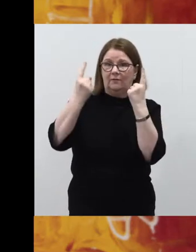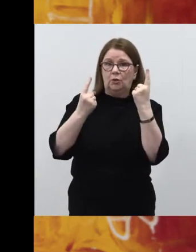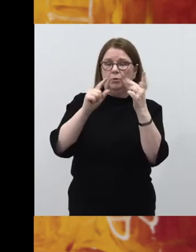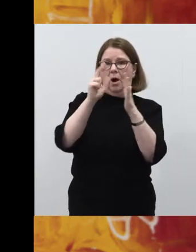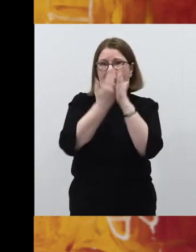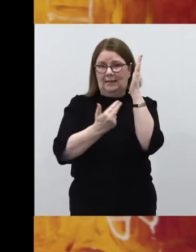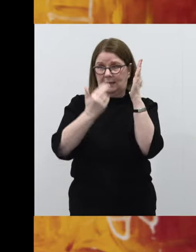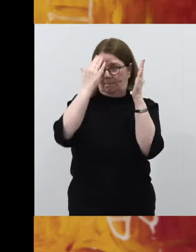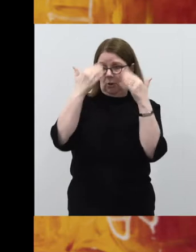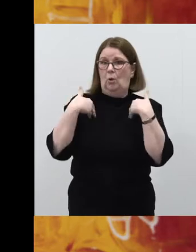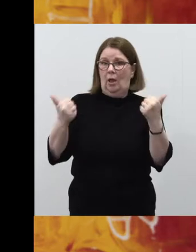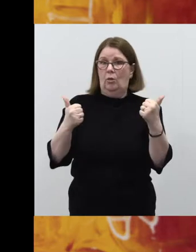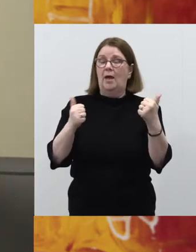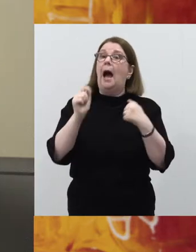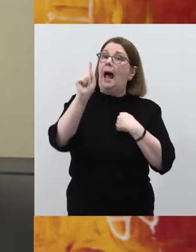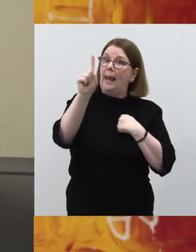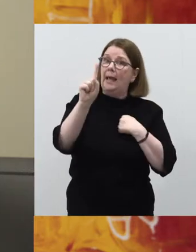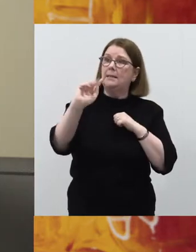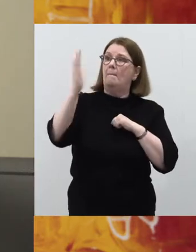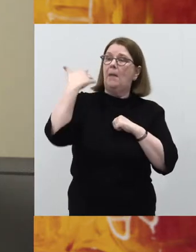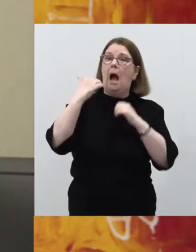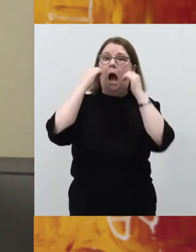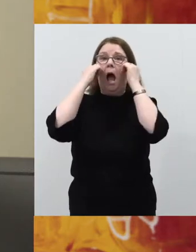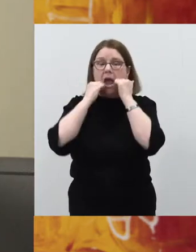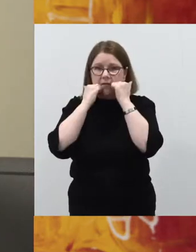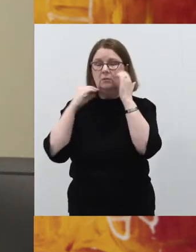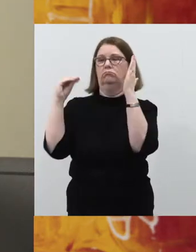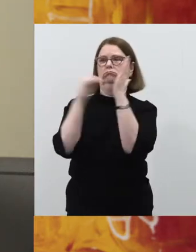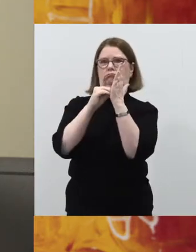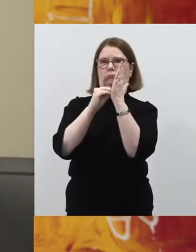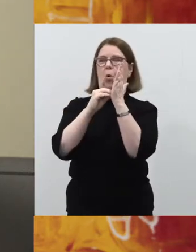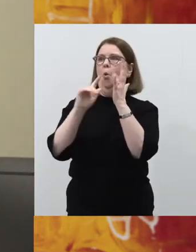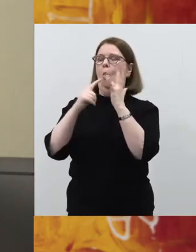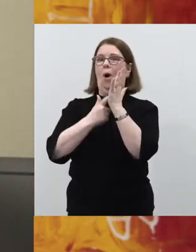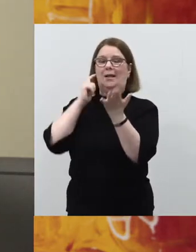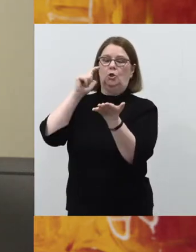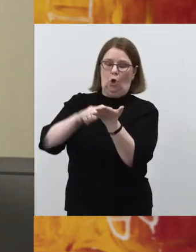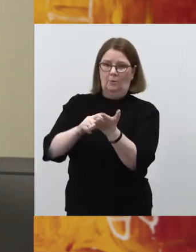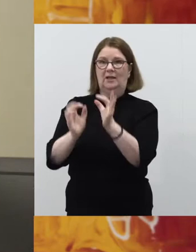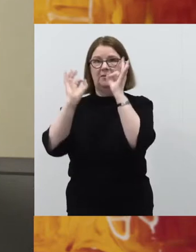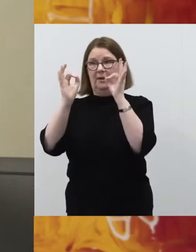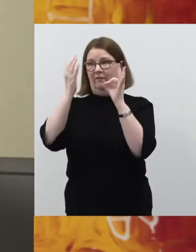exists or acknowledgement of certain medical conditions are made by those individuals.